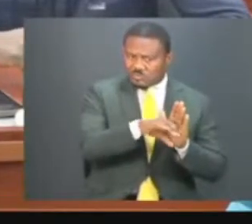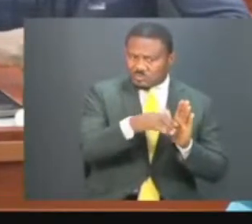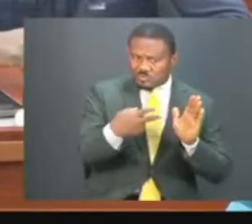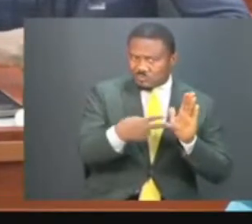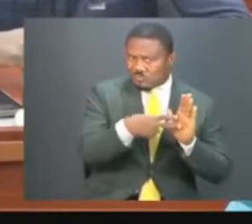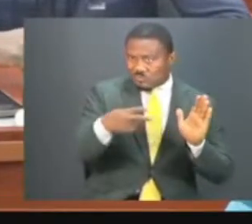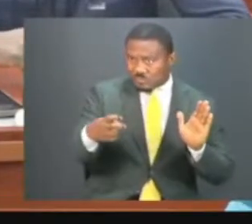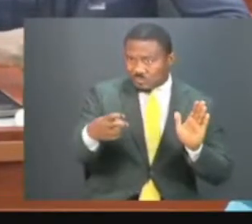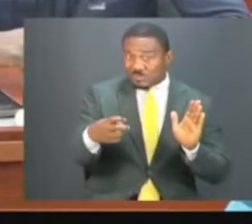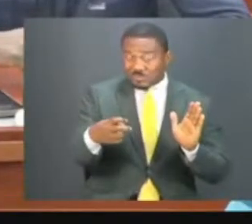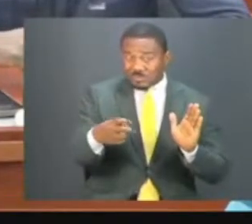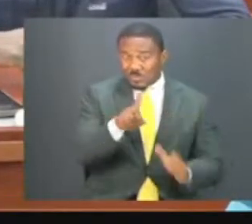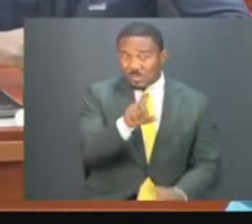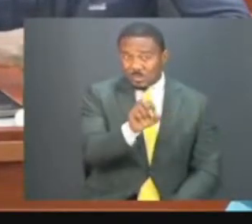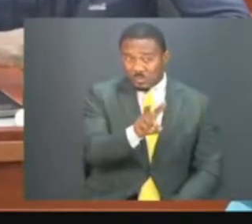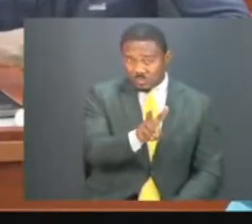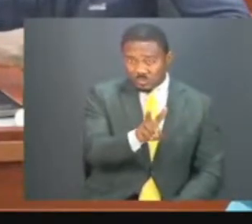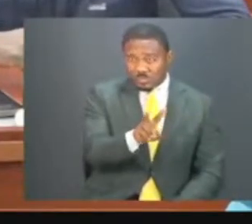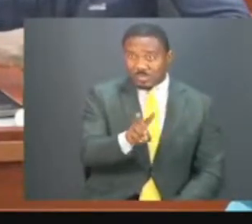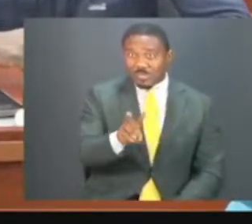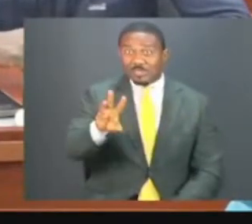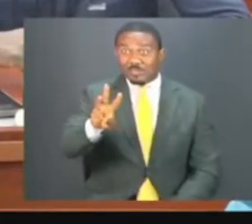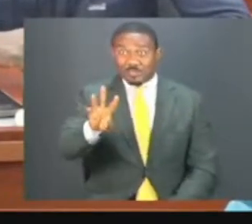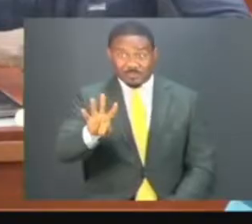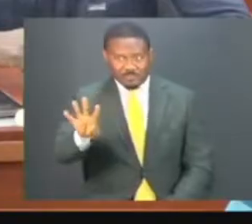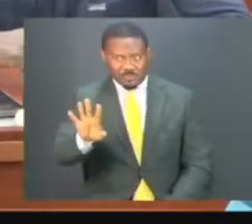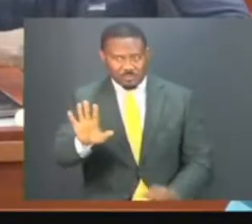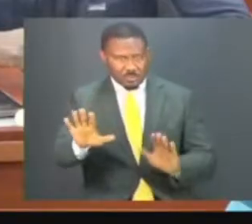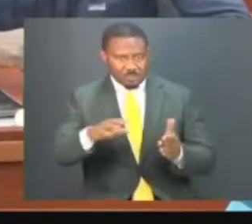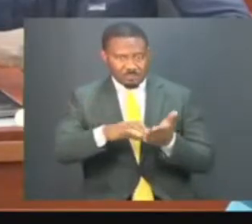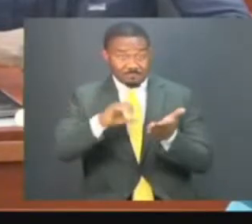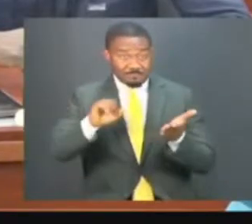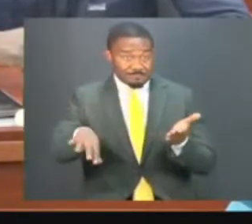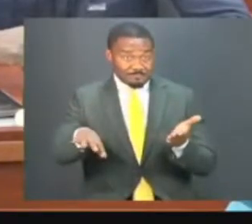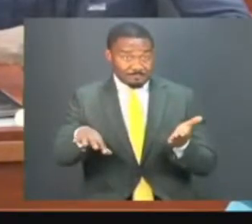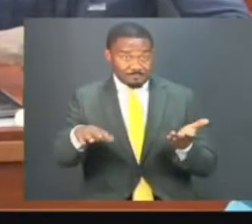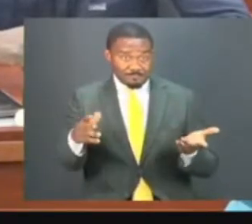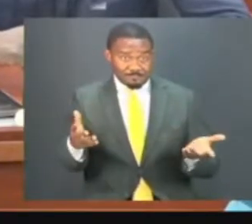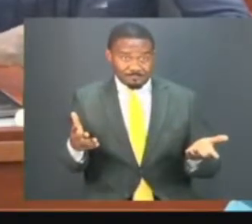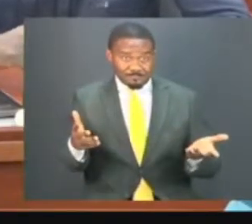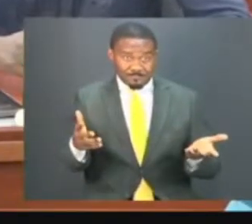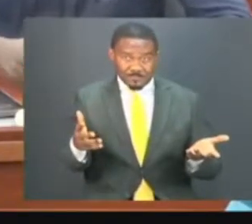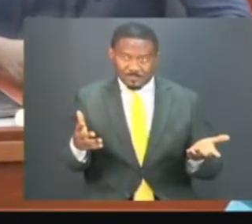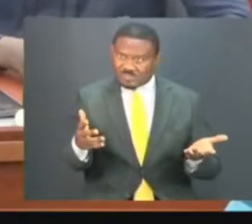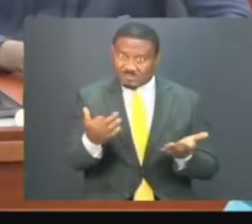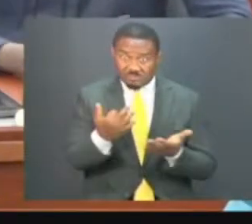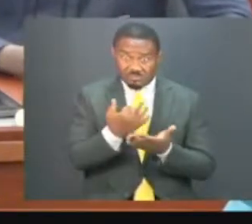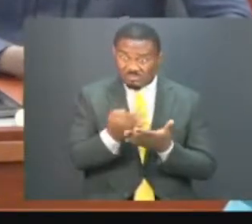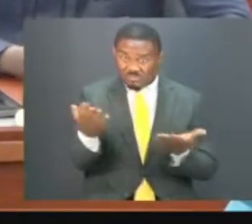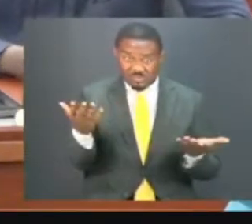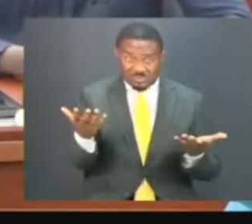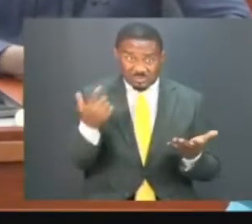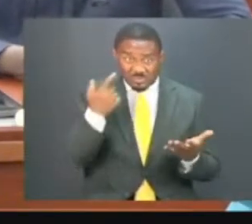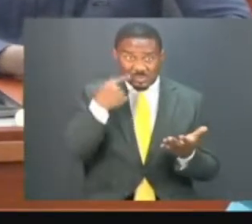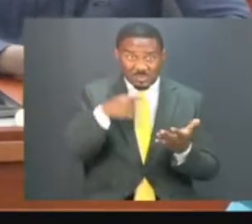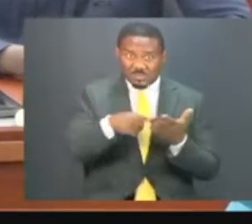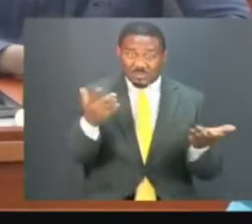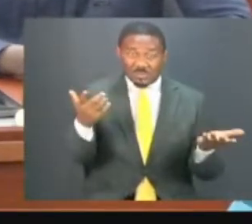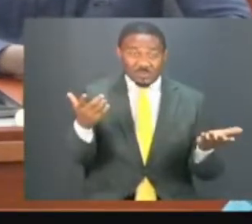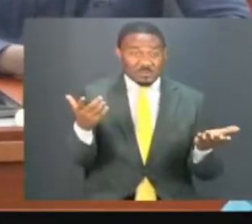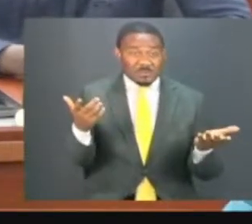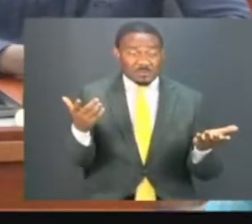Order 64. Do we say that the application is odious in view of the numbers at the chamber? Speaker, no.